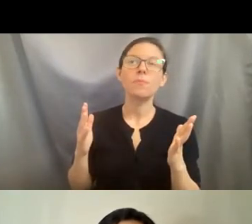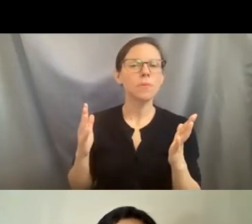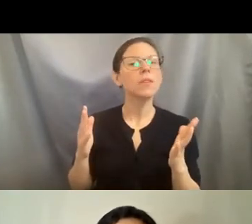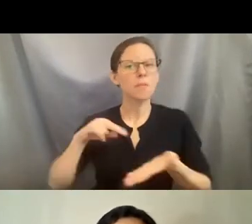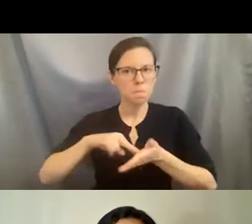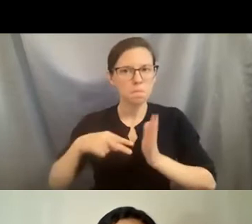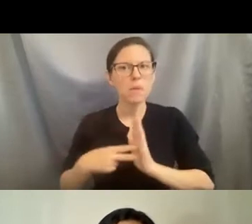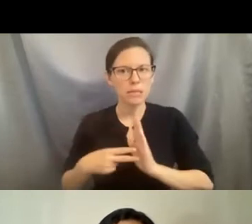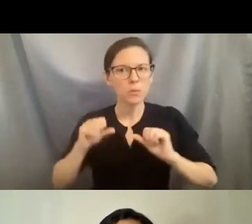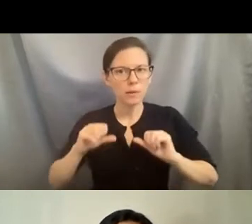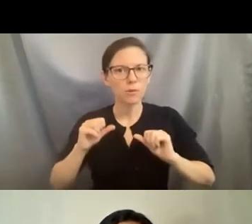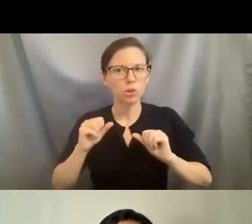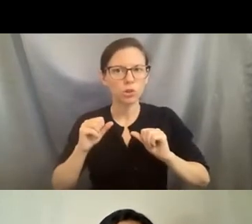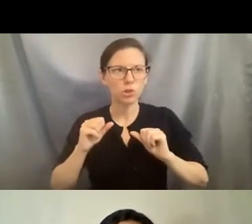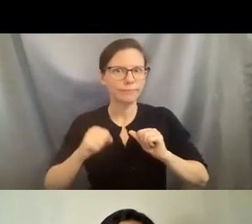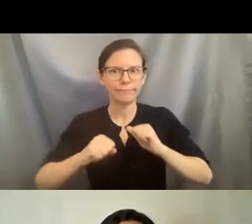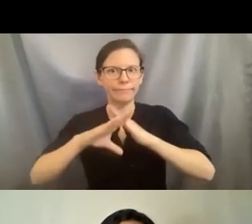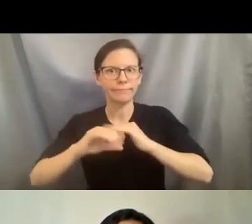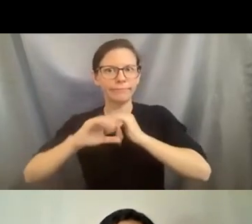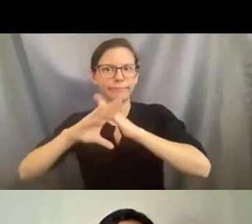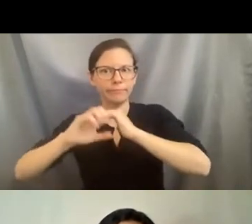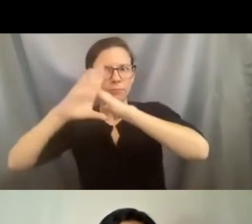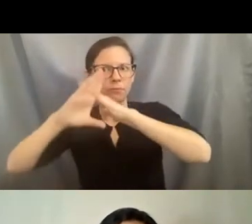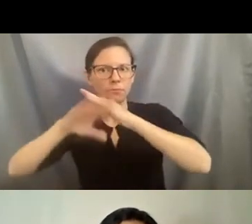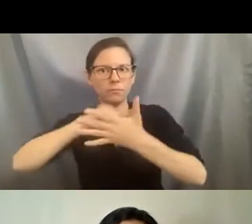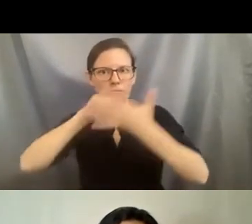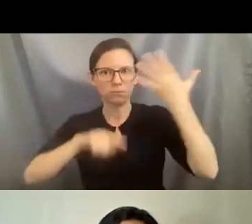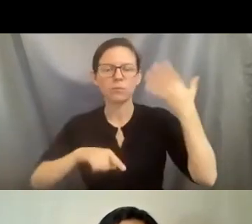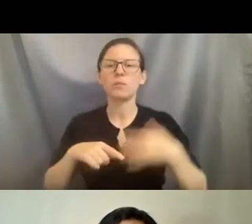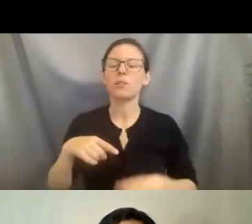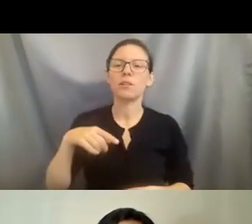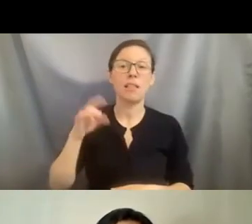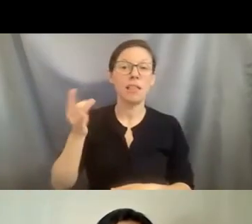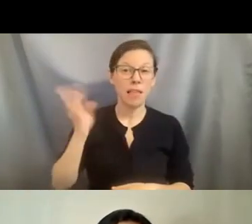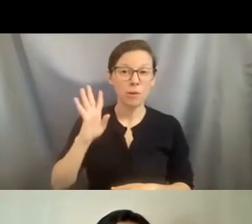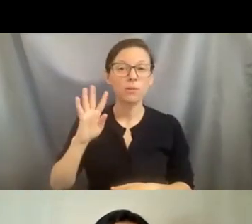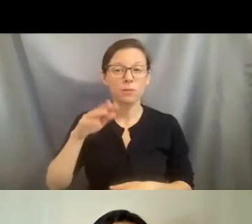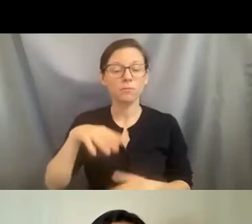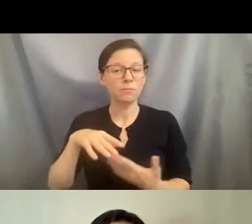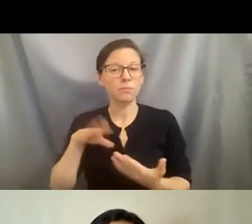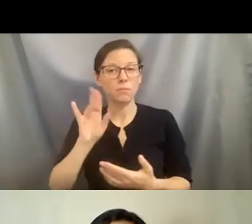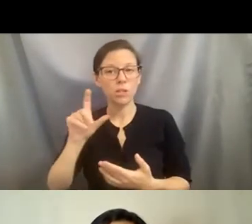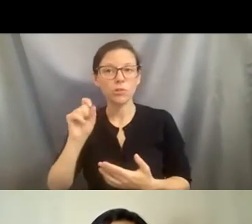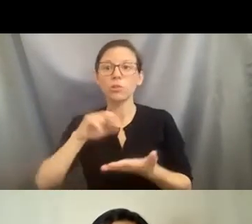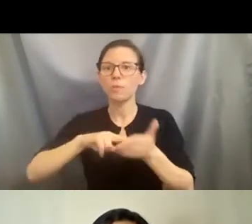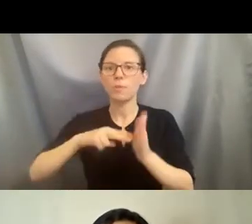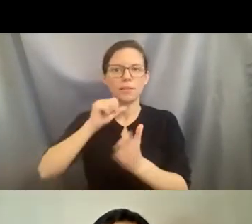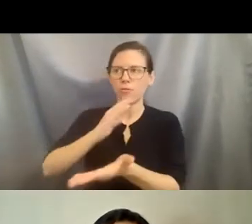we got rid of the bad bills so that they were not able to get to the Senate floor, so therefore not able to pass.